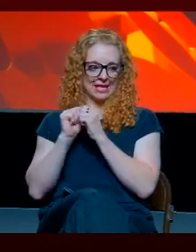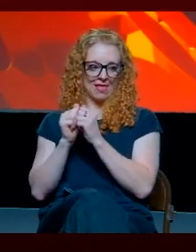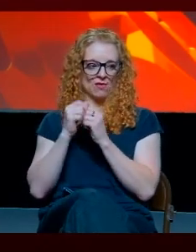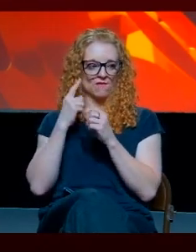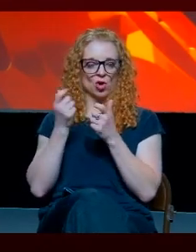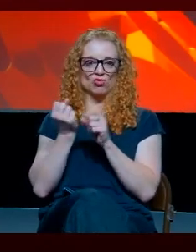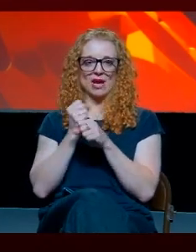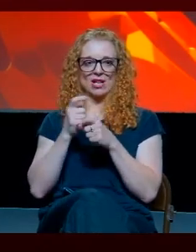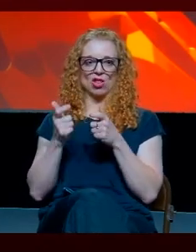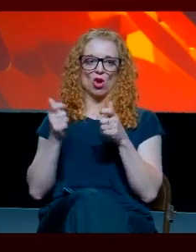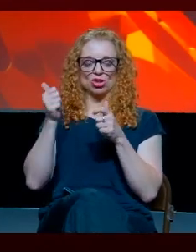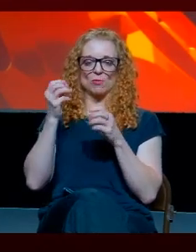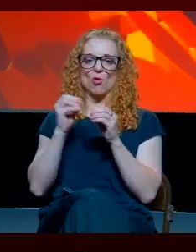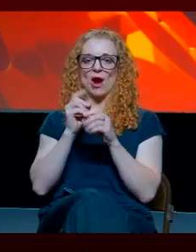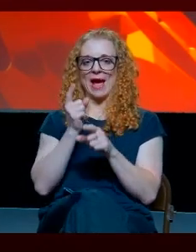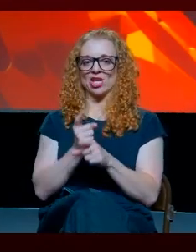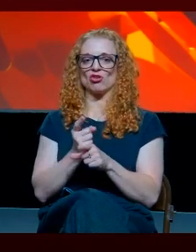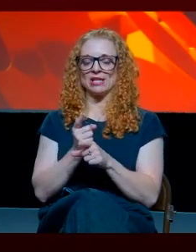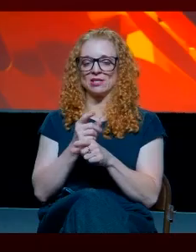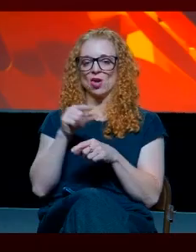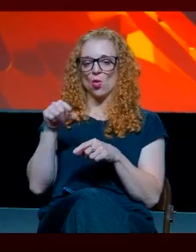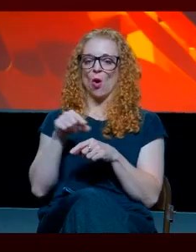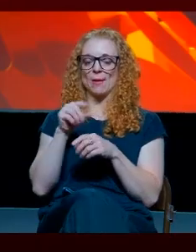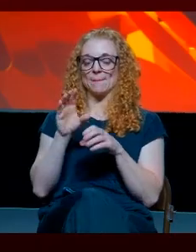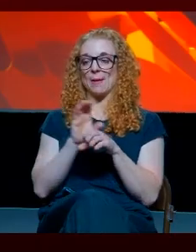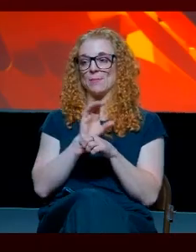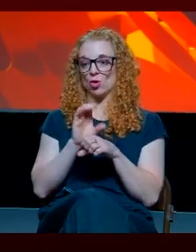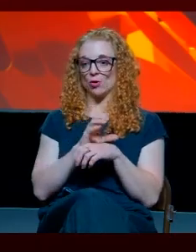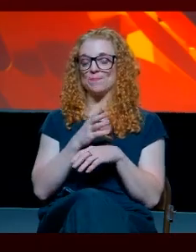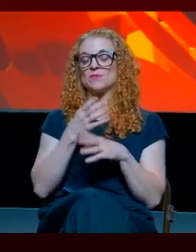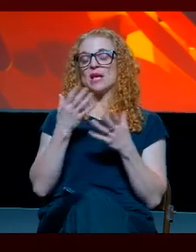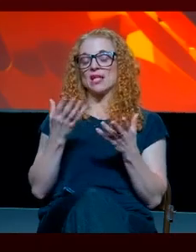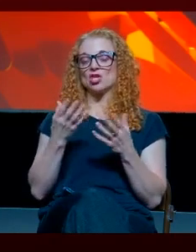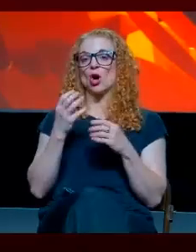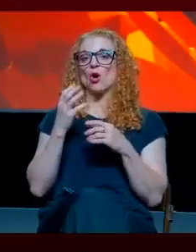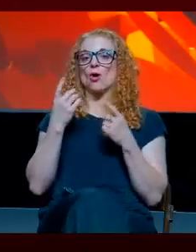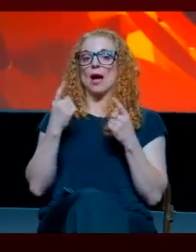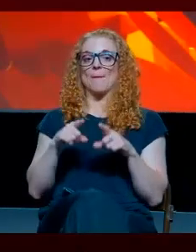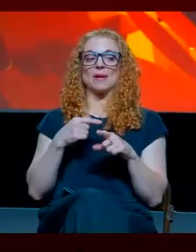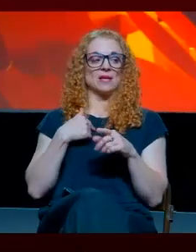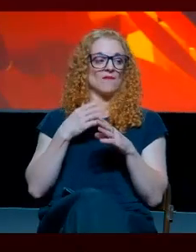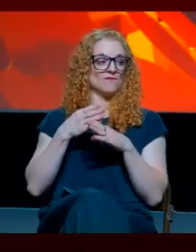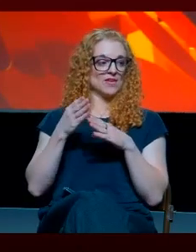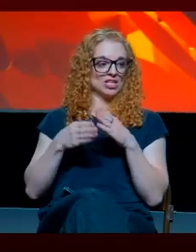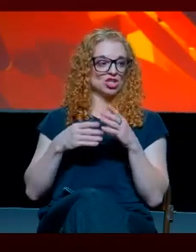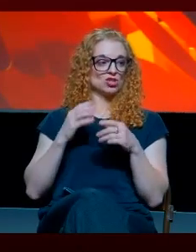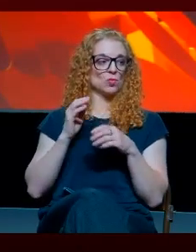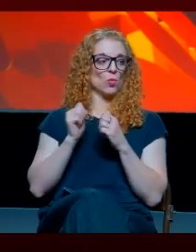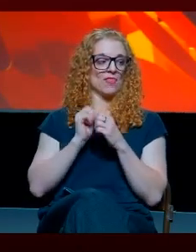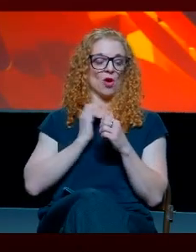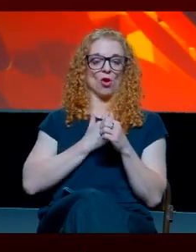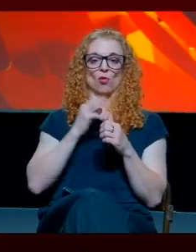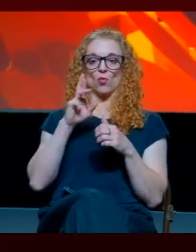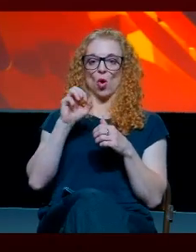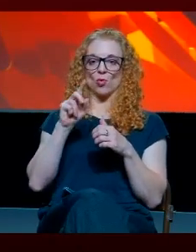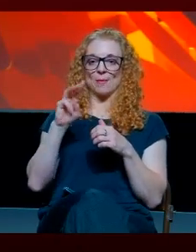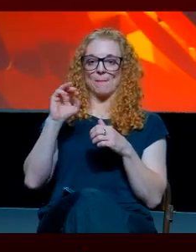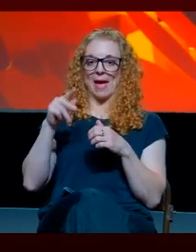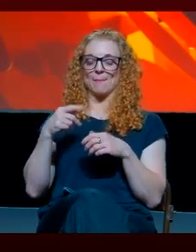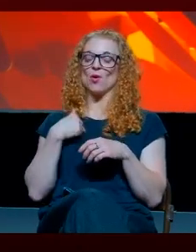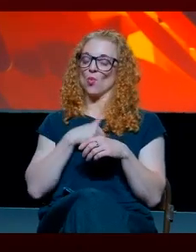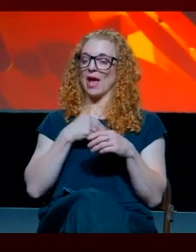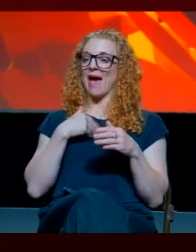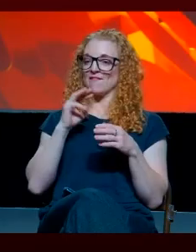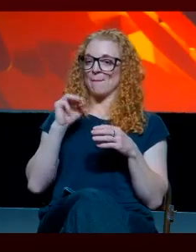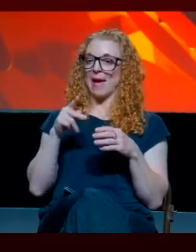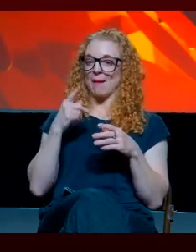larger, more accurate quantum computer. And so when I go and finish on our roadmap, we have a roadmap,